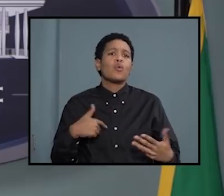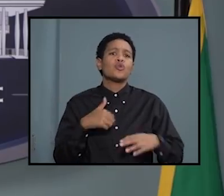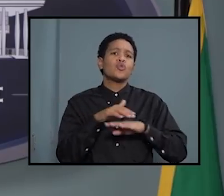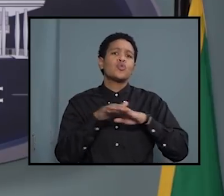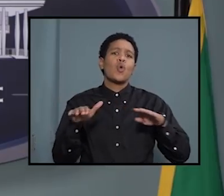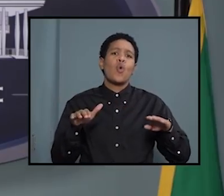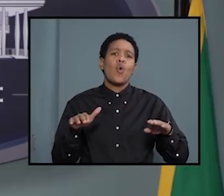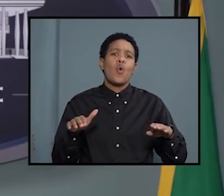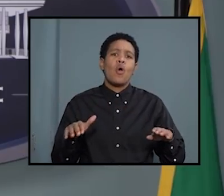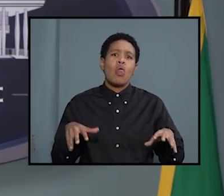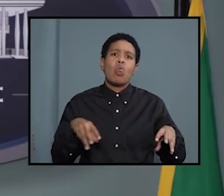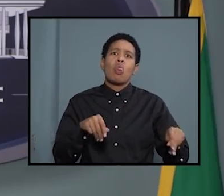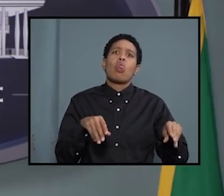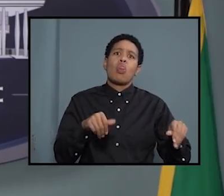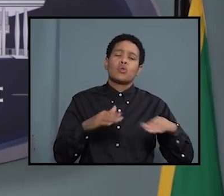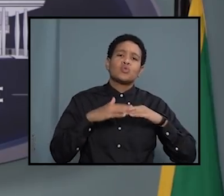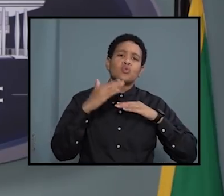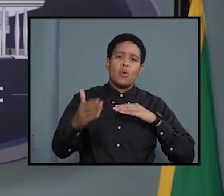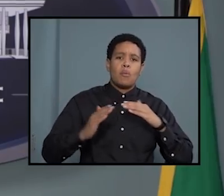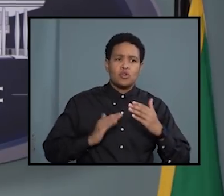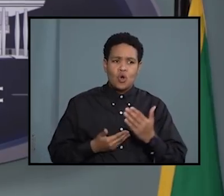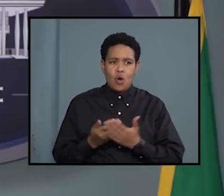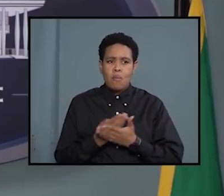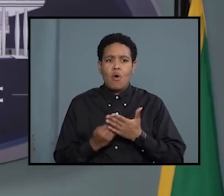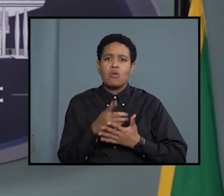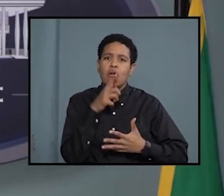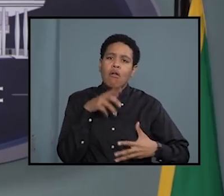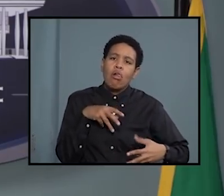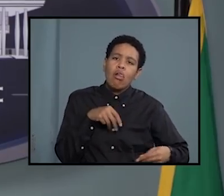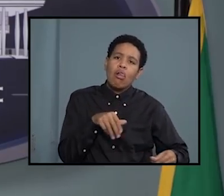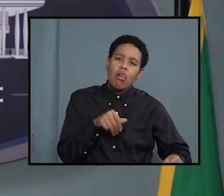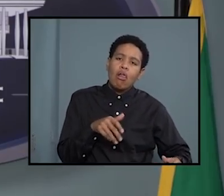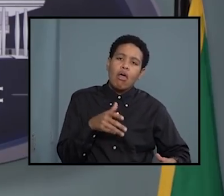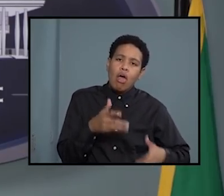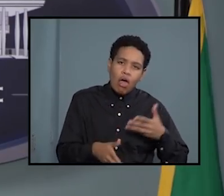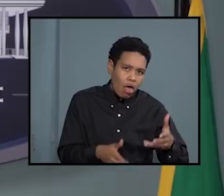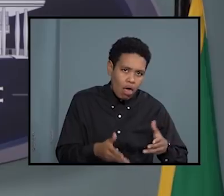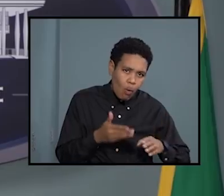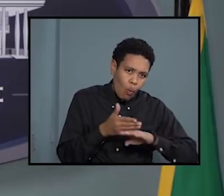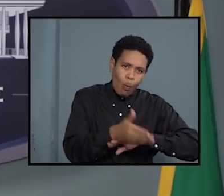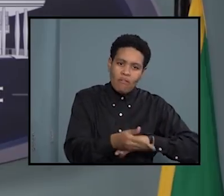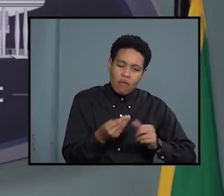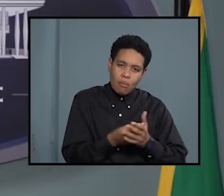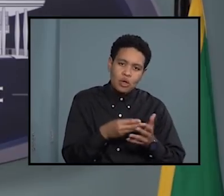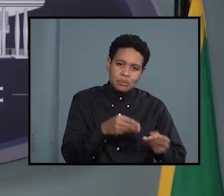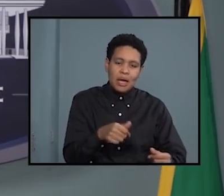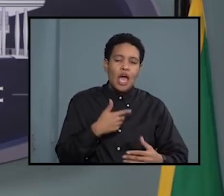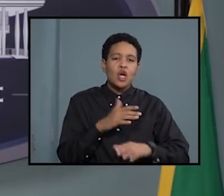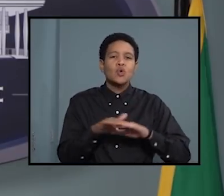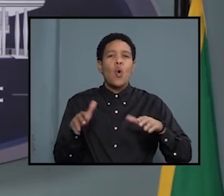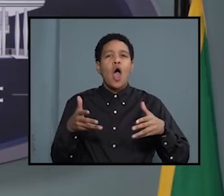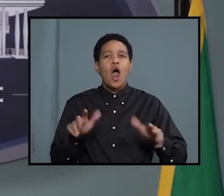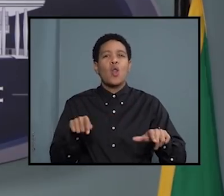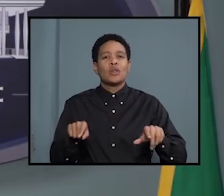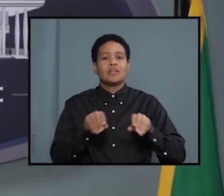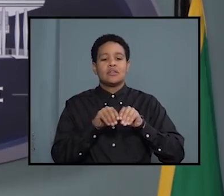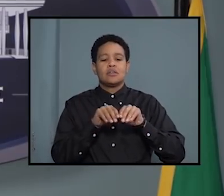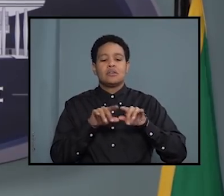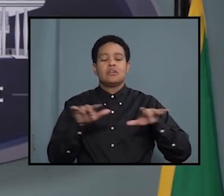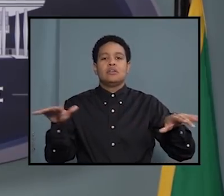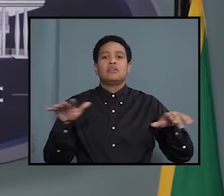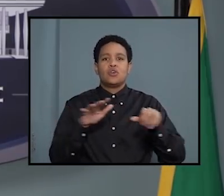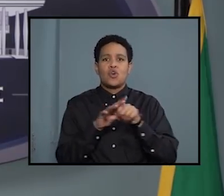not overrun our budget and that we do not allow this outbreak to in any